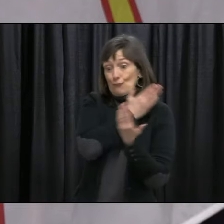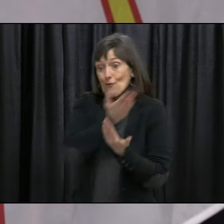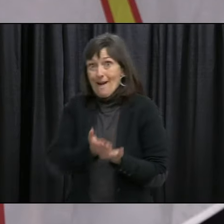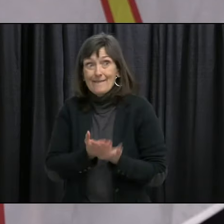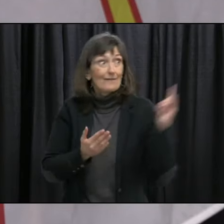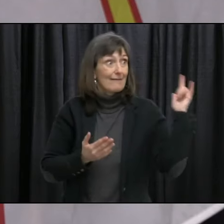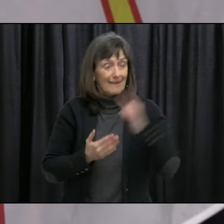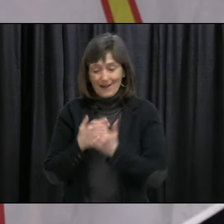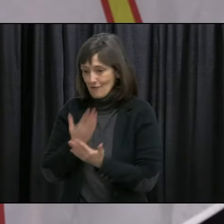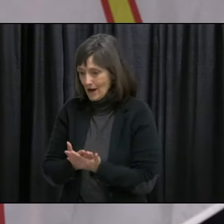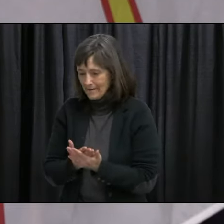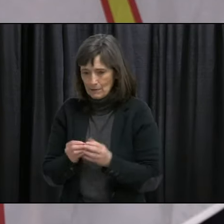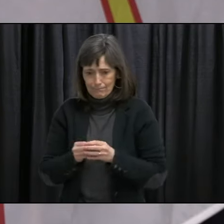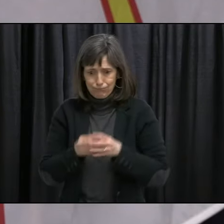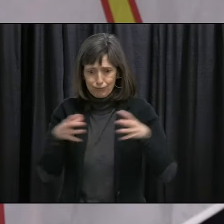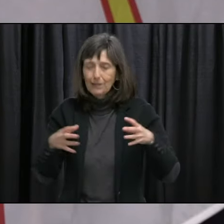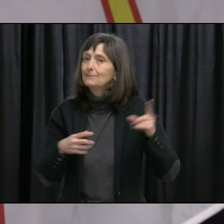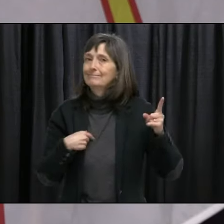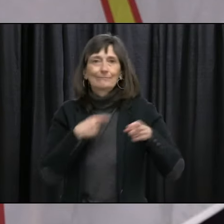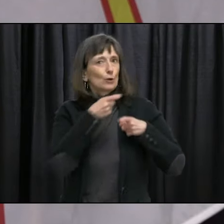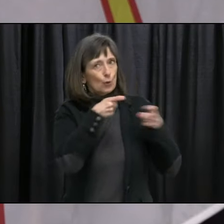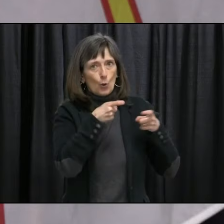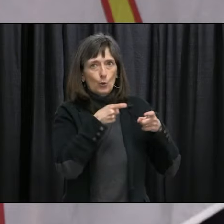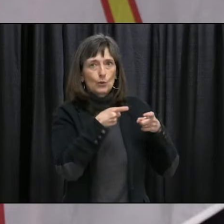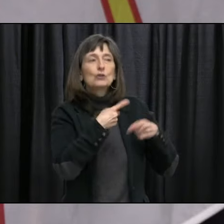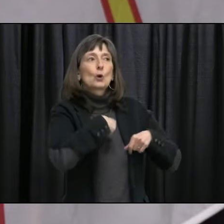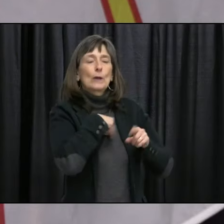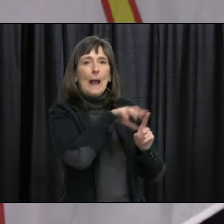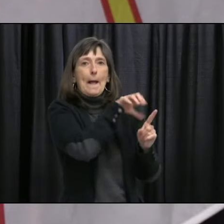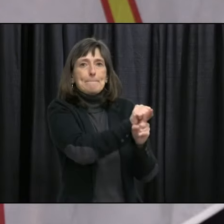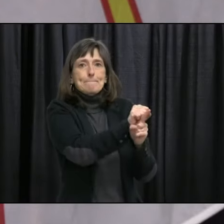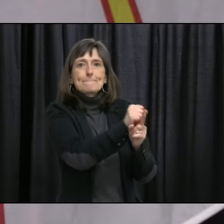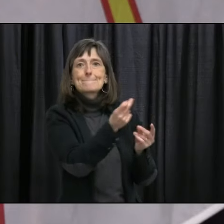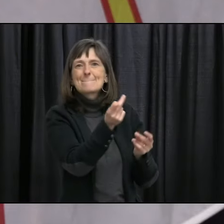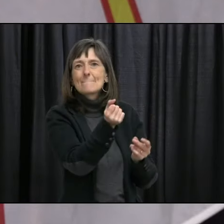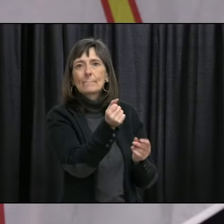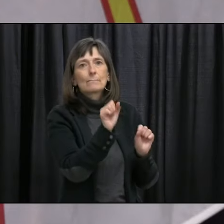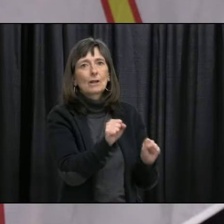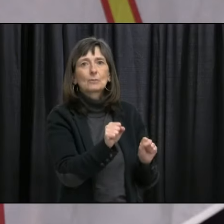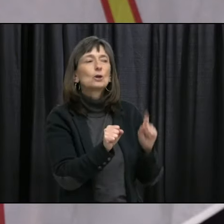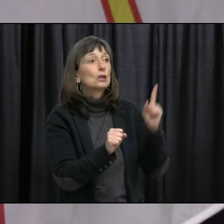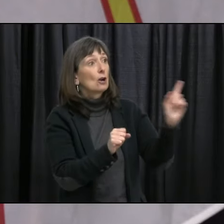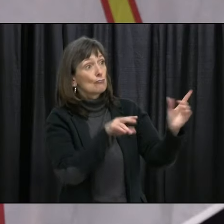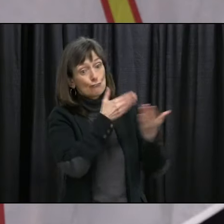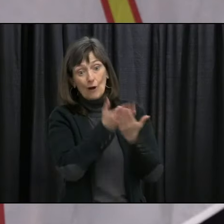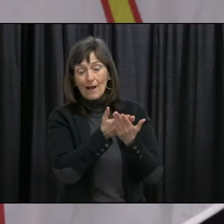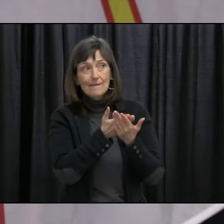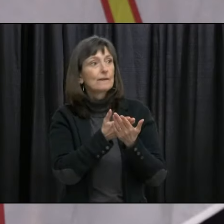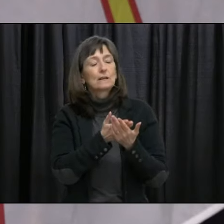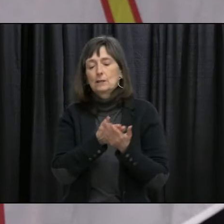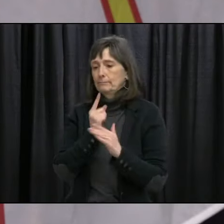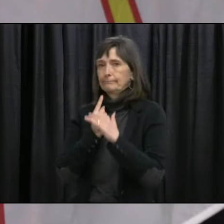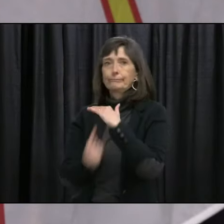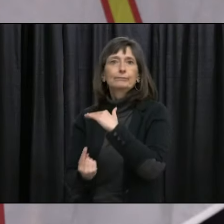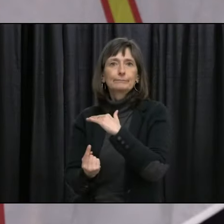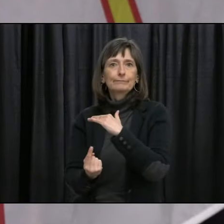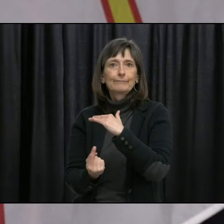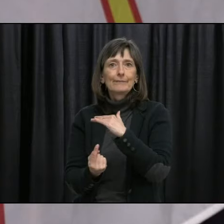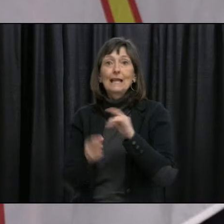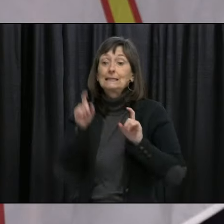cases, we want to make sure that we're capturing those people as quickly as possible, and if any of them